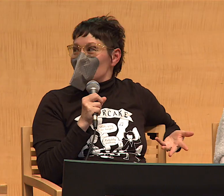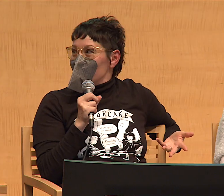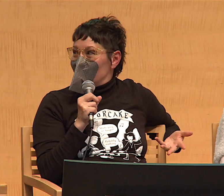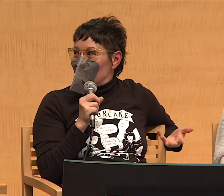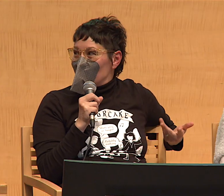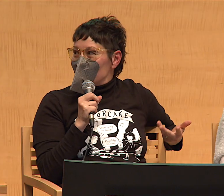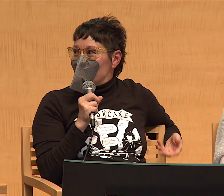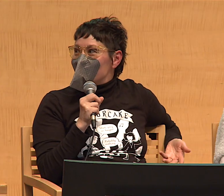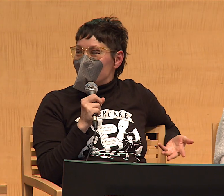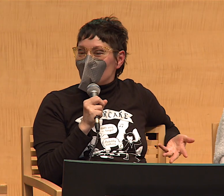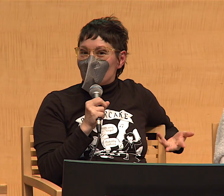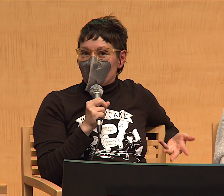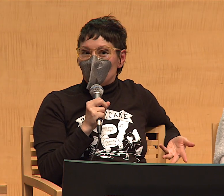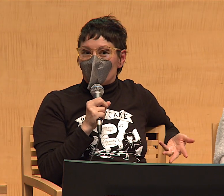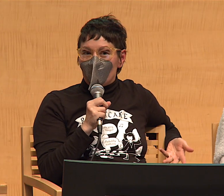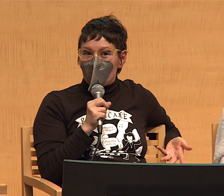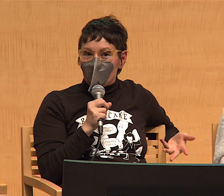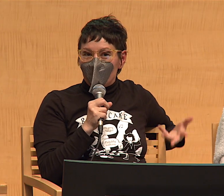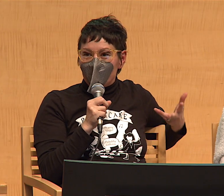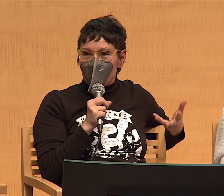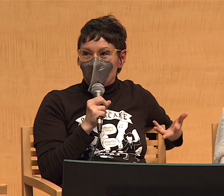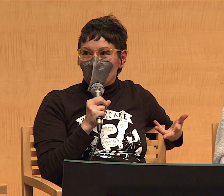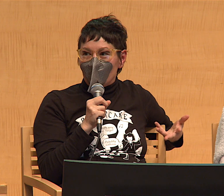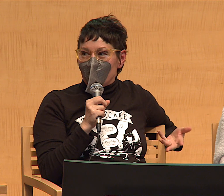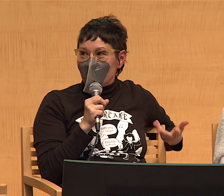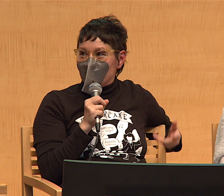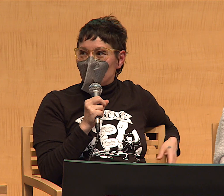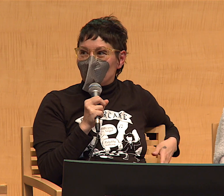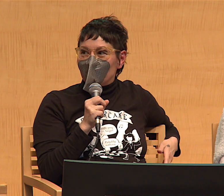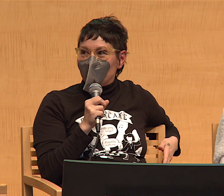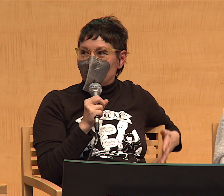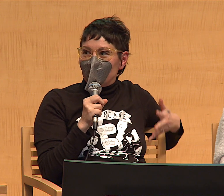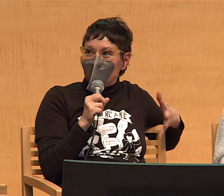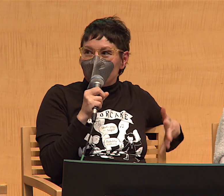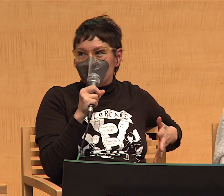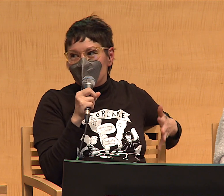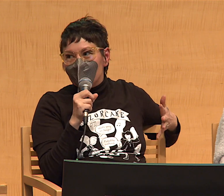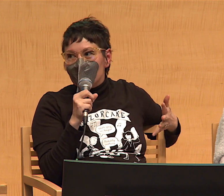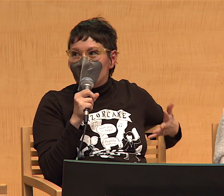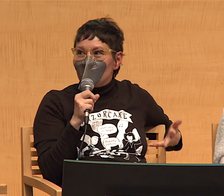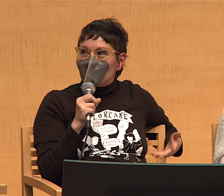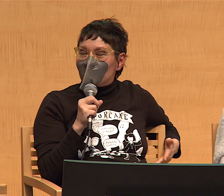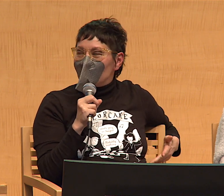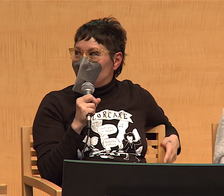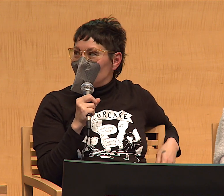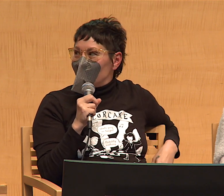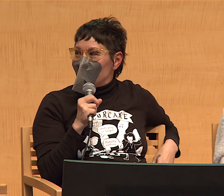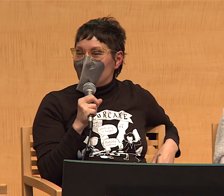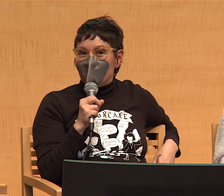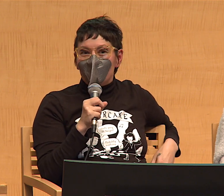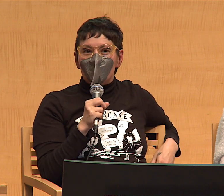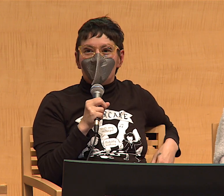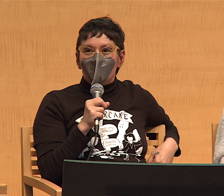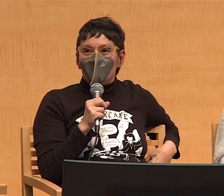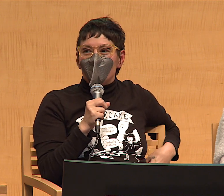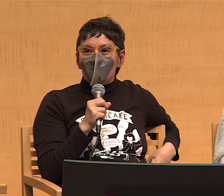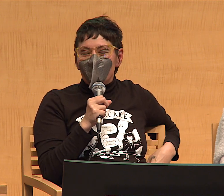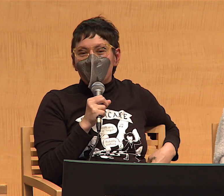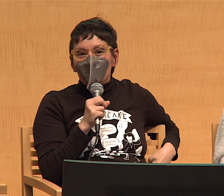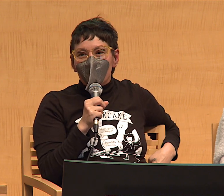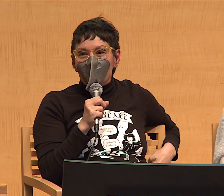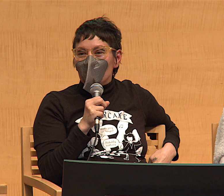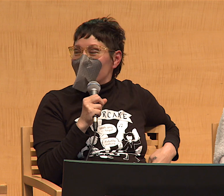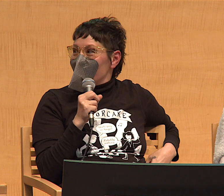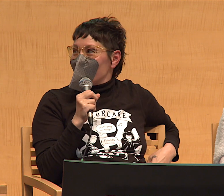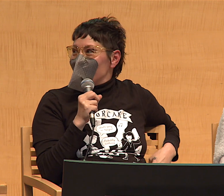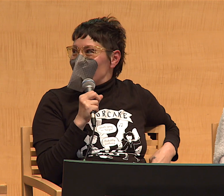draw, you know, what could be considered child pornography. So, like, I had to really kind of work around that. I mean, I wasn't a